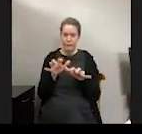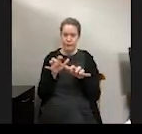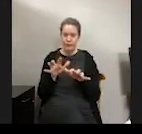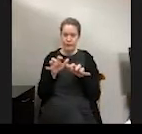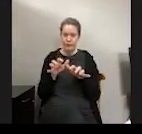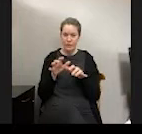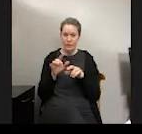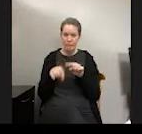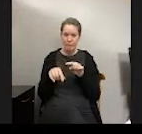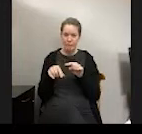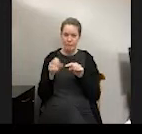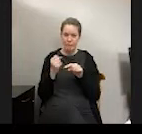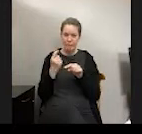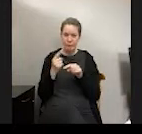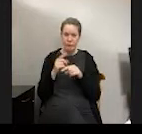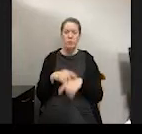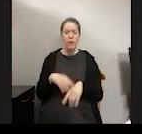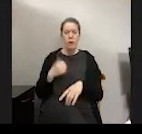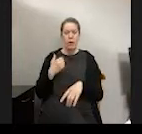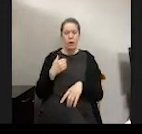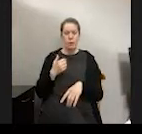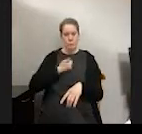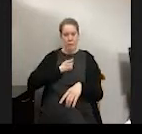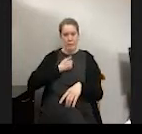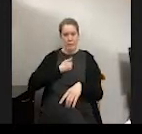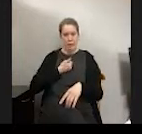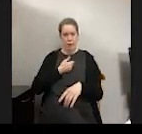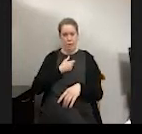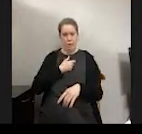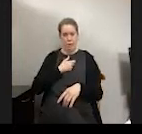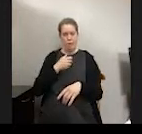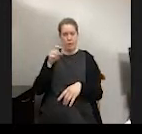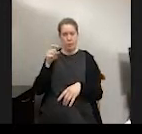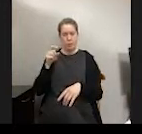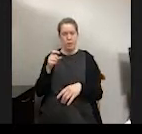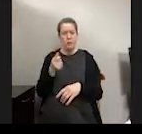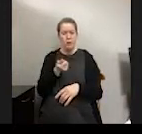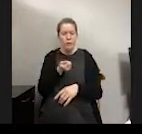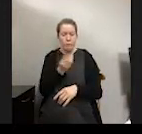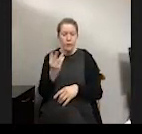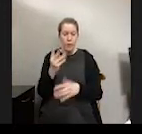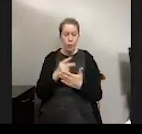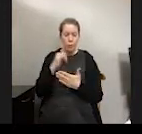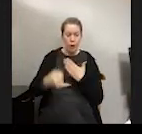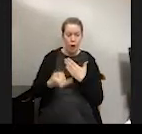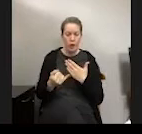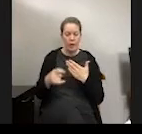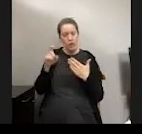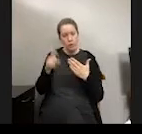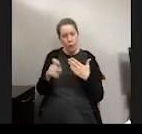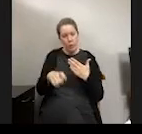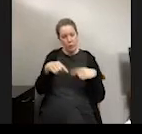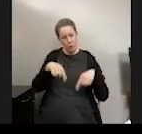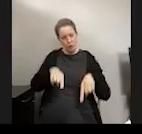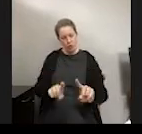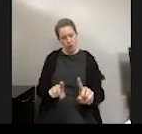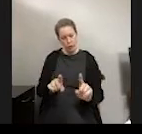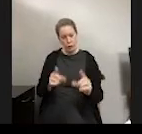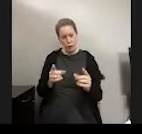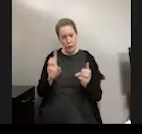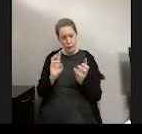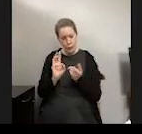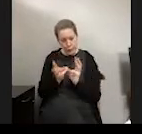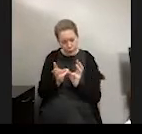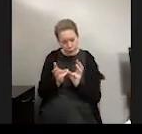a couple of projects that are that were supposed to be over the winter, and then were supposed to be over the summer, and are now probably going to be in fall, maybe